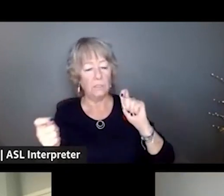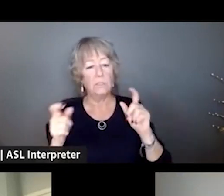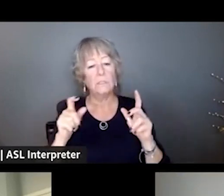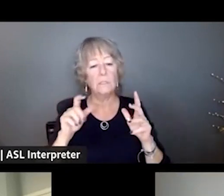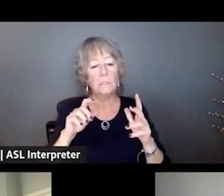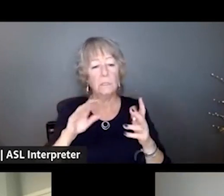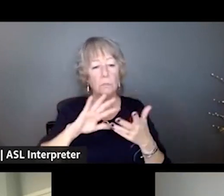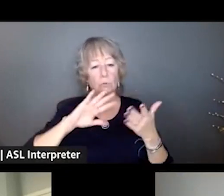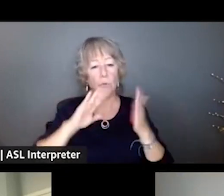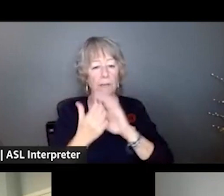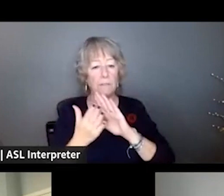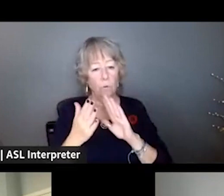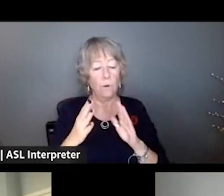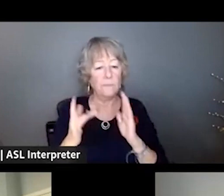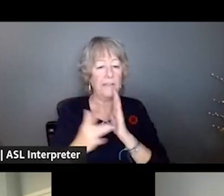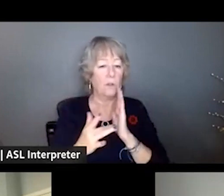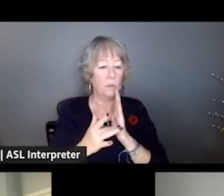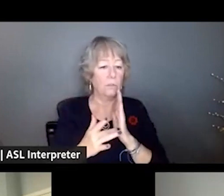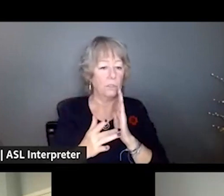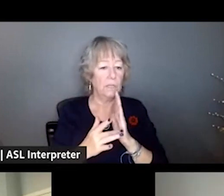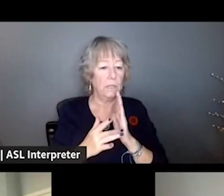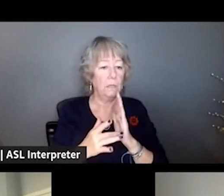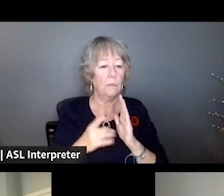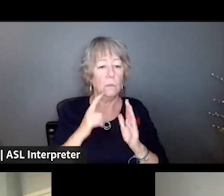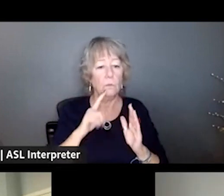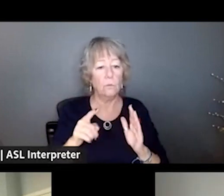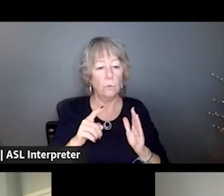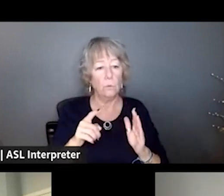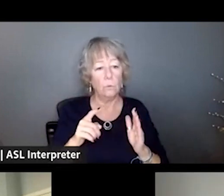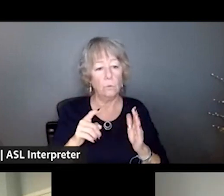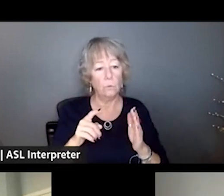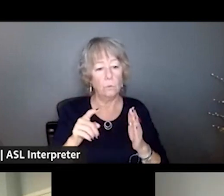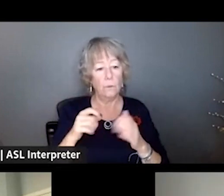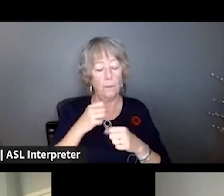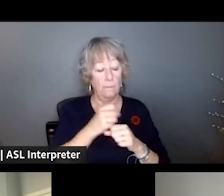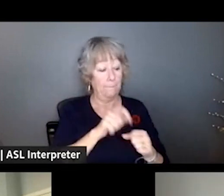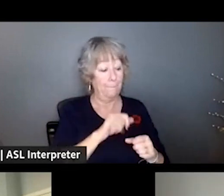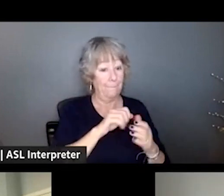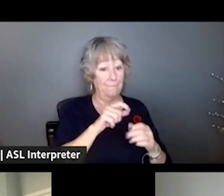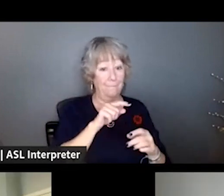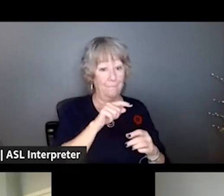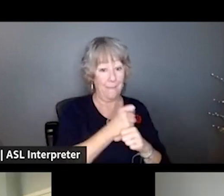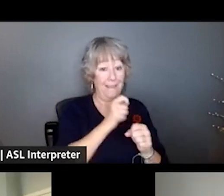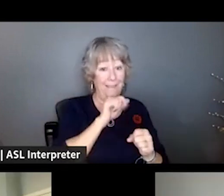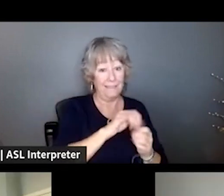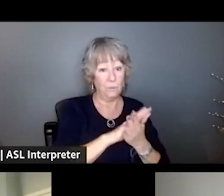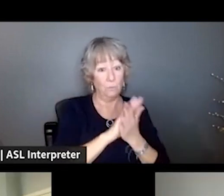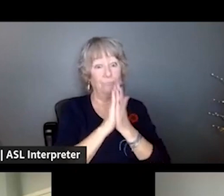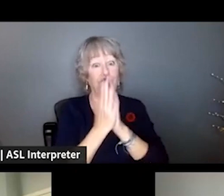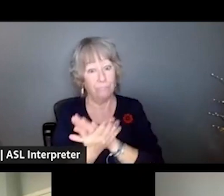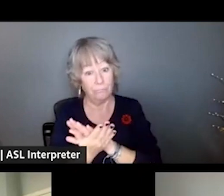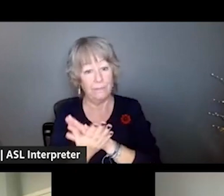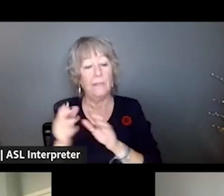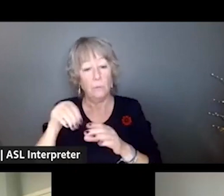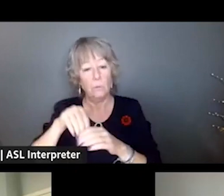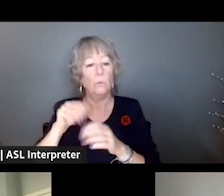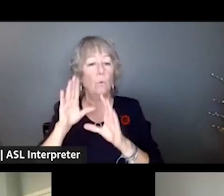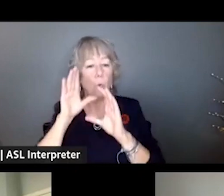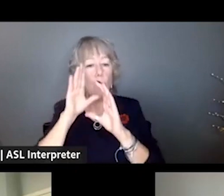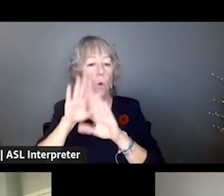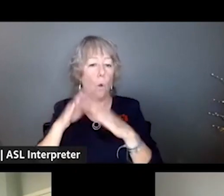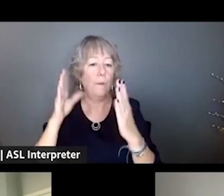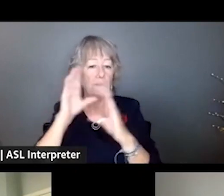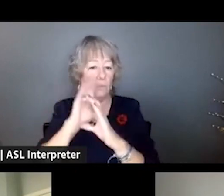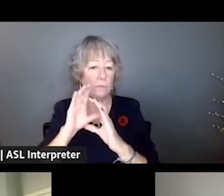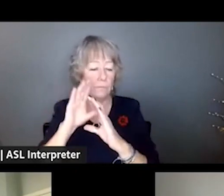to transform the logs before ingesting into Opensearch as well. So that's also, one of the use